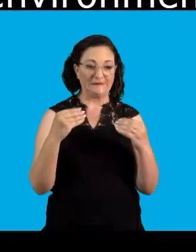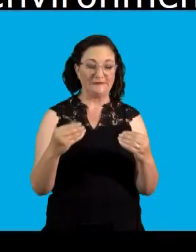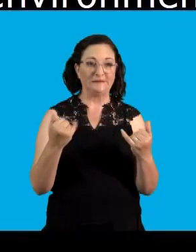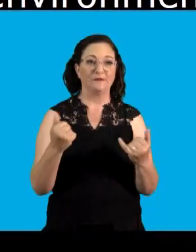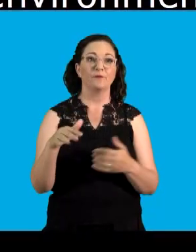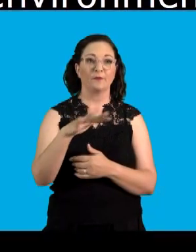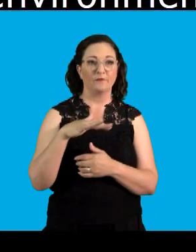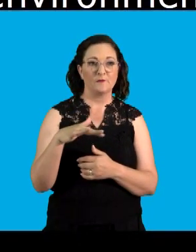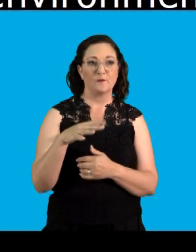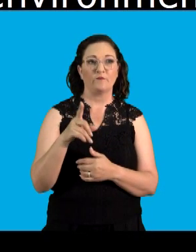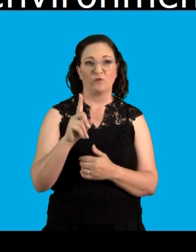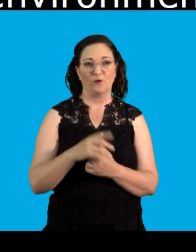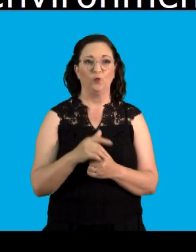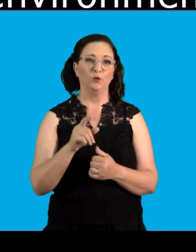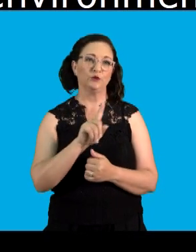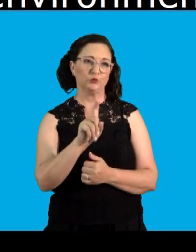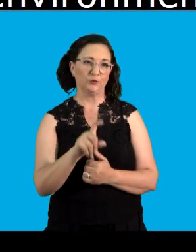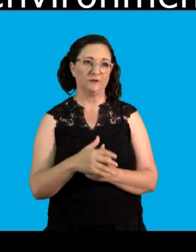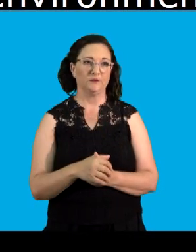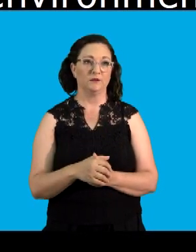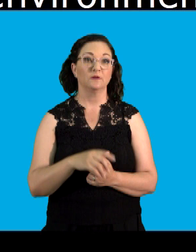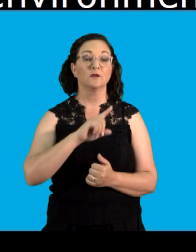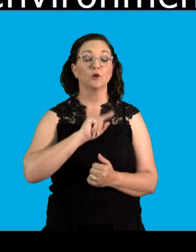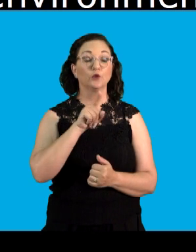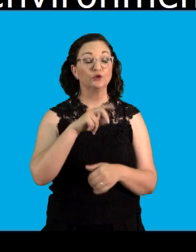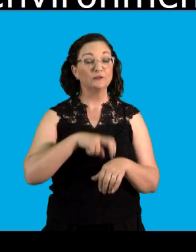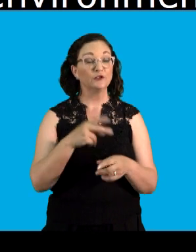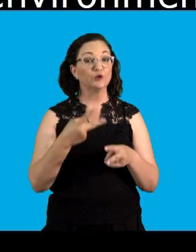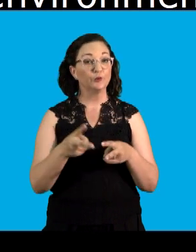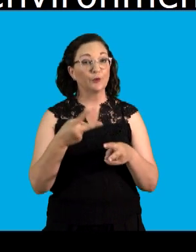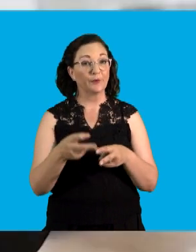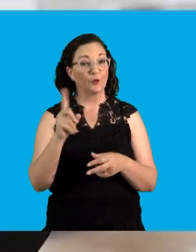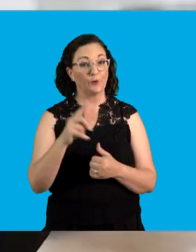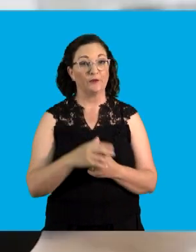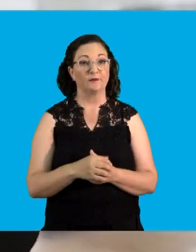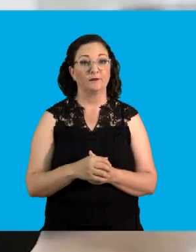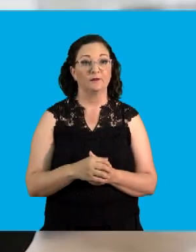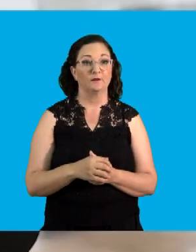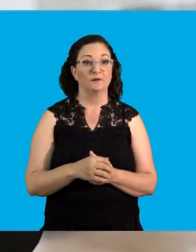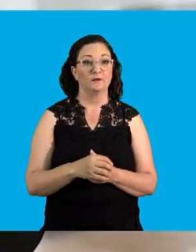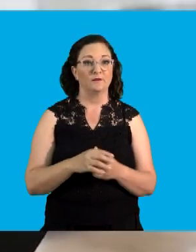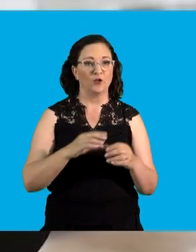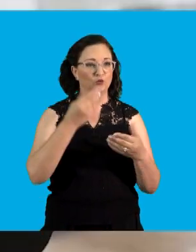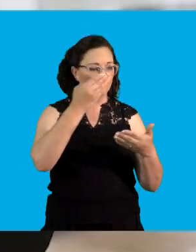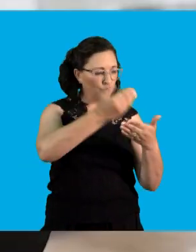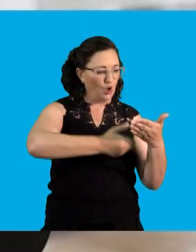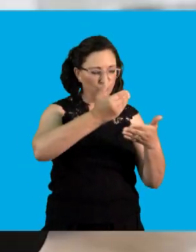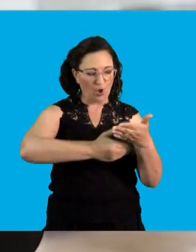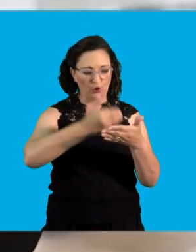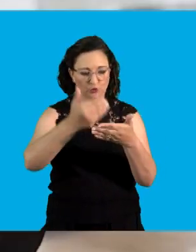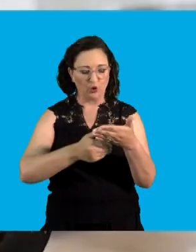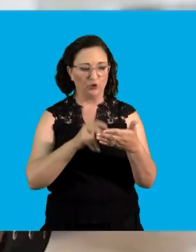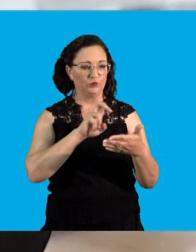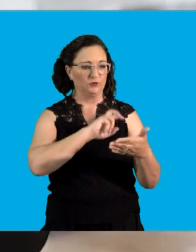the following question. This is what you need to do in preparation for your exam. You need to now look at all your notes and then label